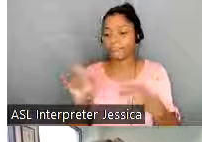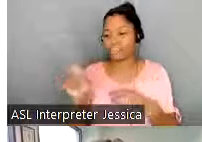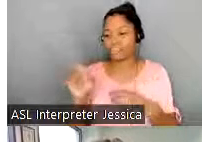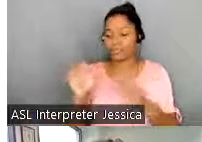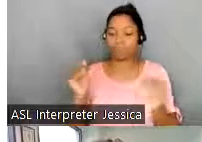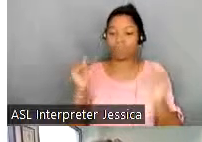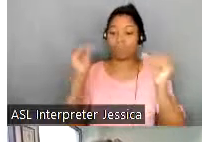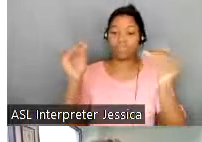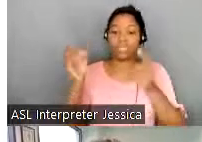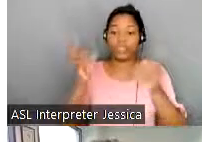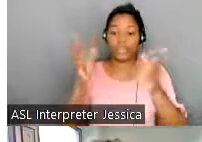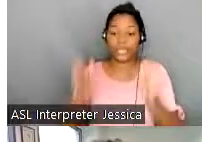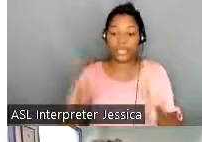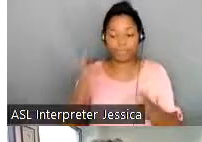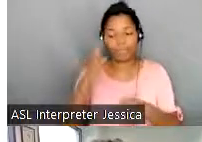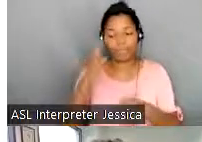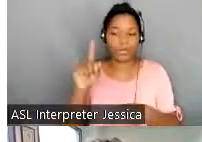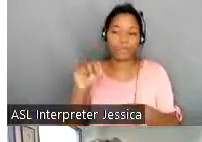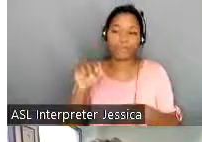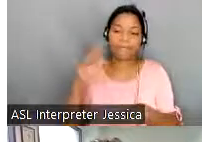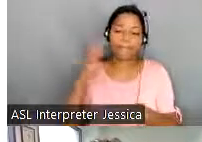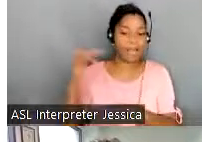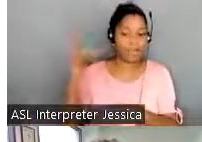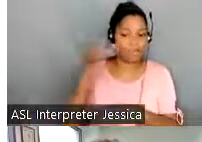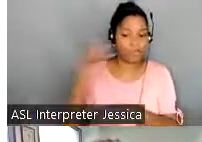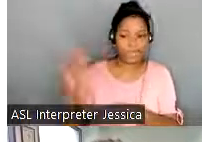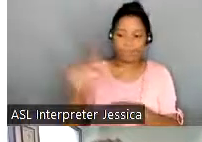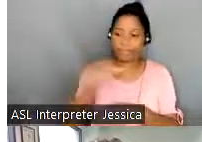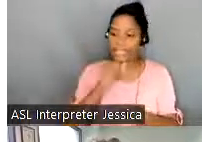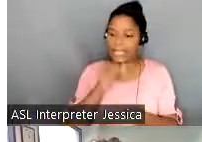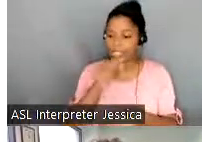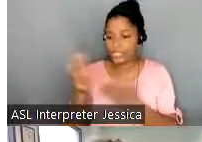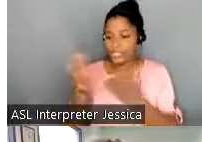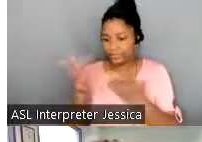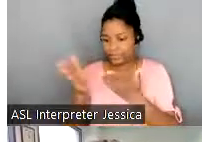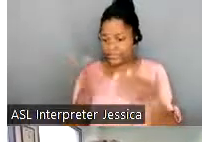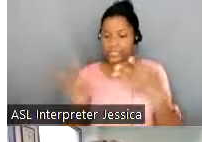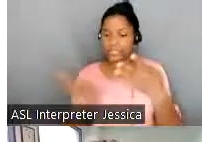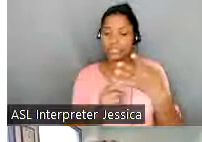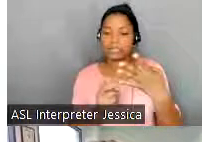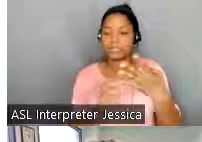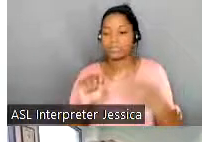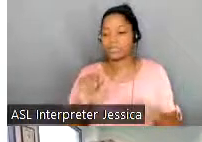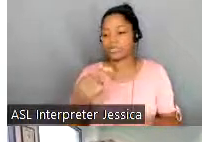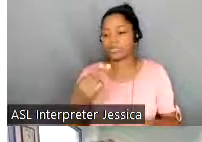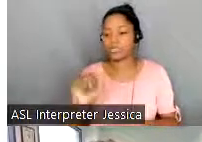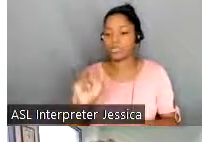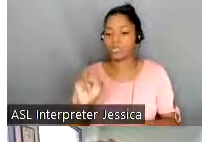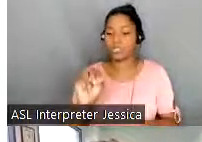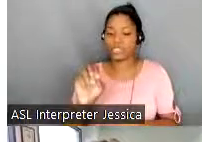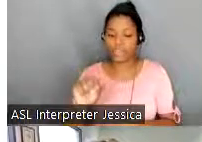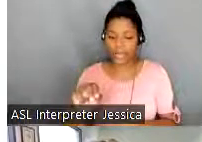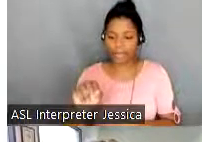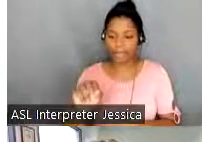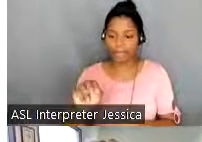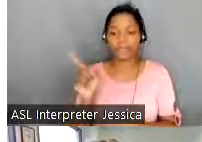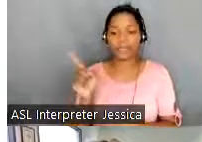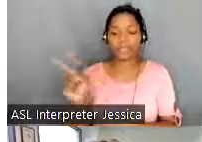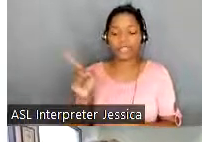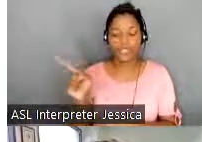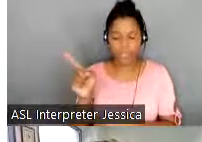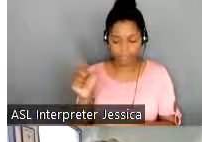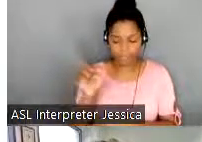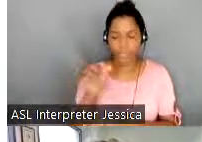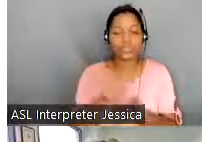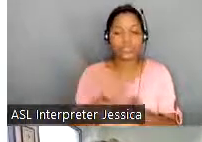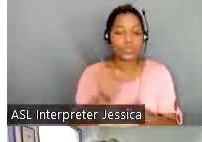San Francisco Department of Disability and Aging Services. Shannon Jarrett, who's a Professor of Social Work at